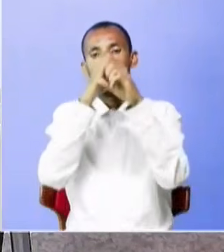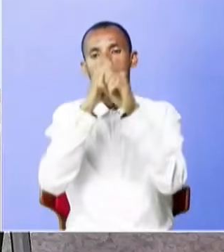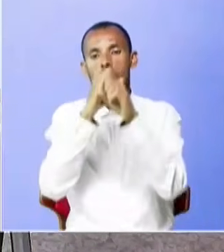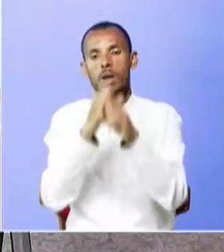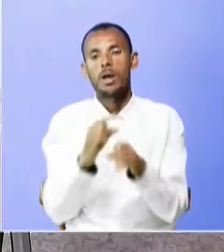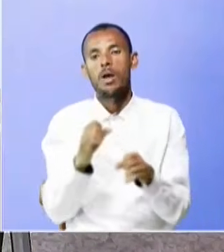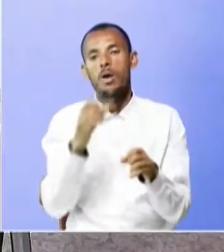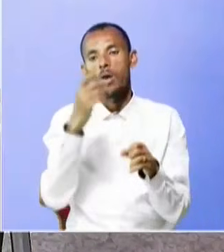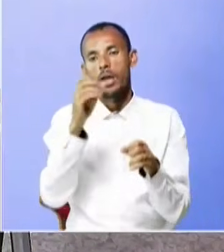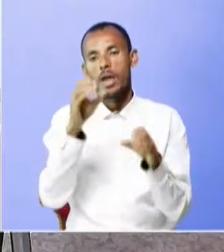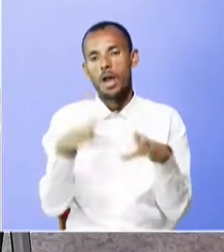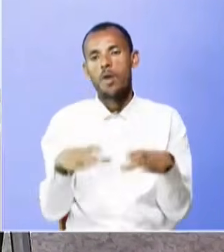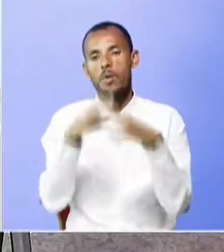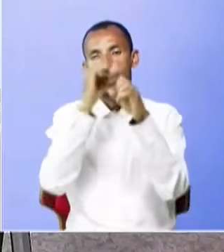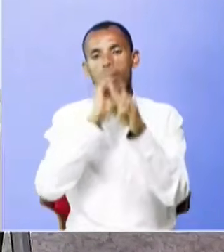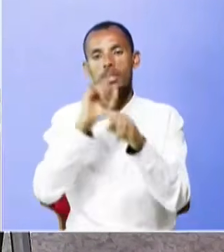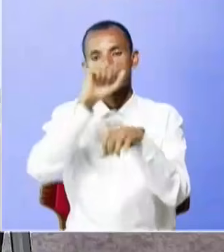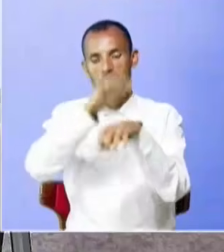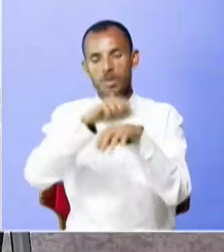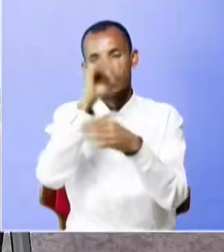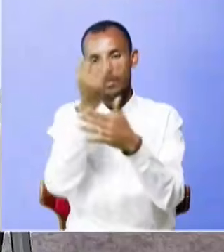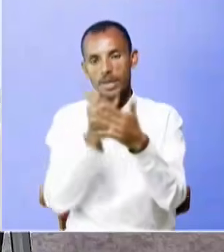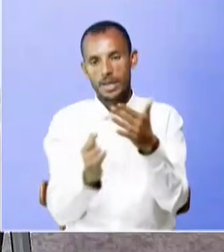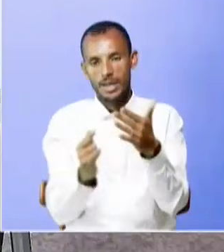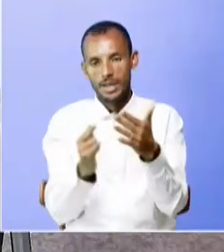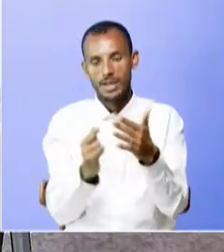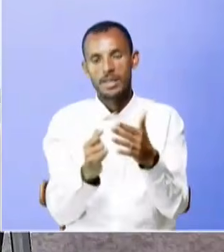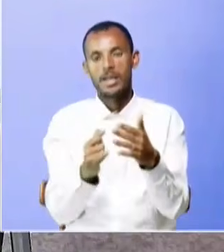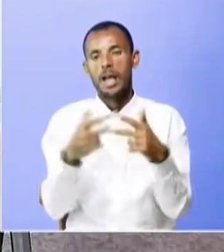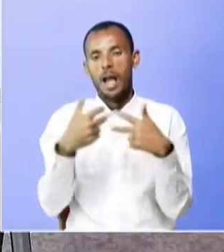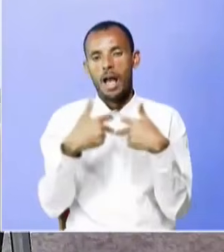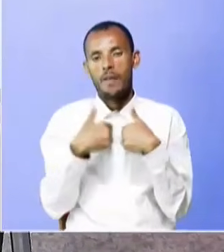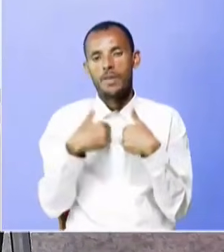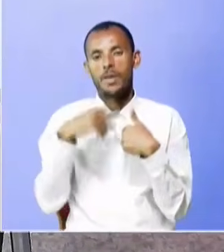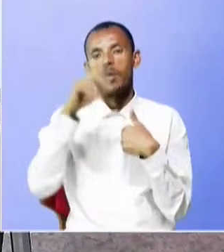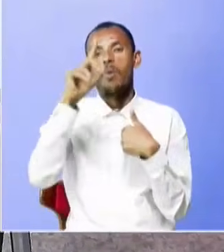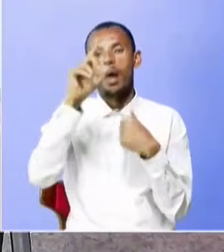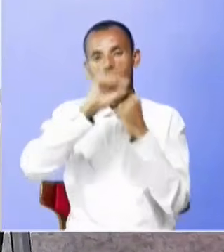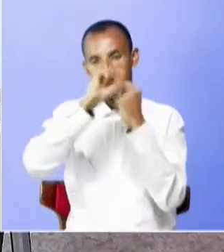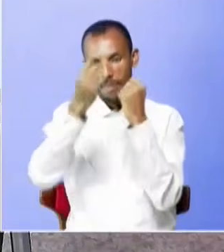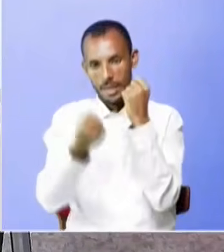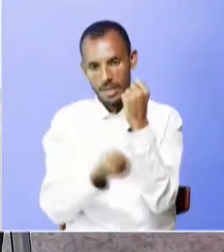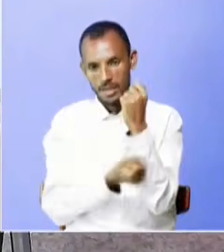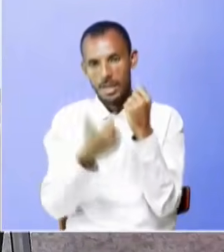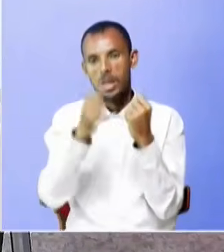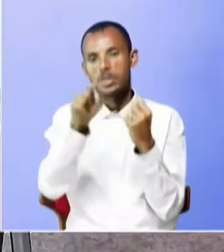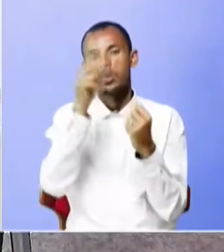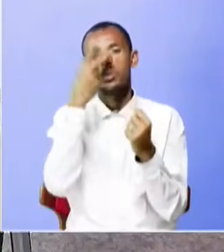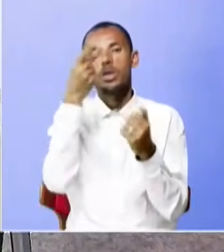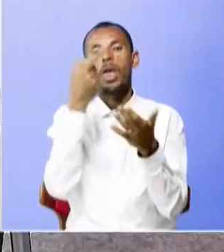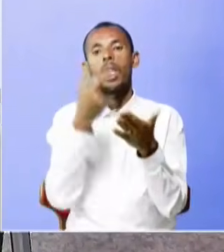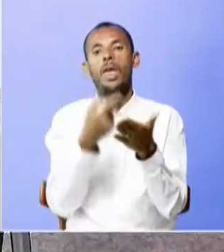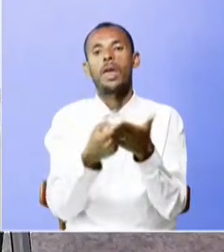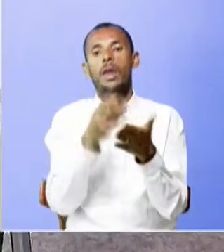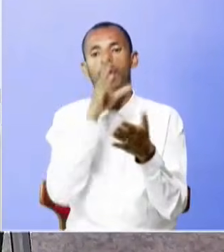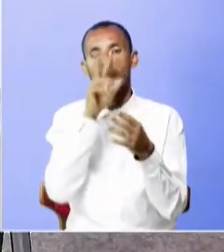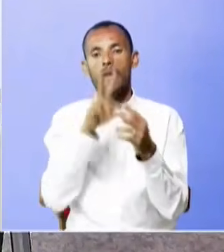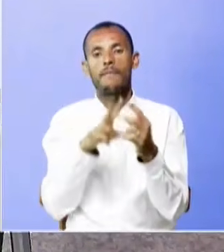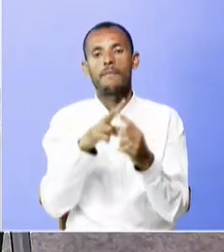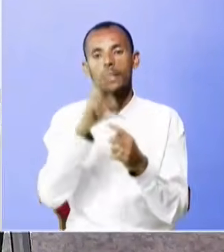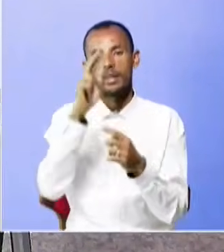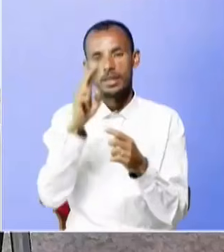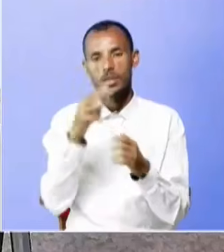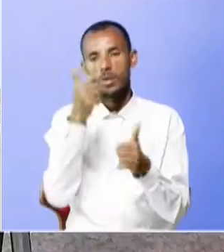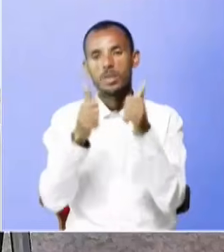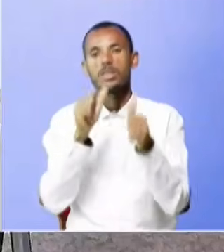a cone is a solid figure having one base, as you can see here, and a vertex which is